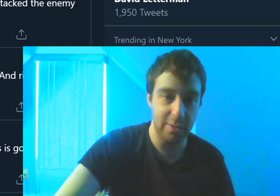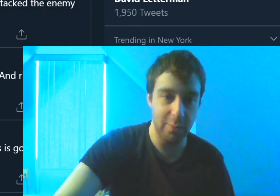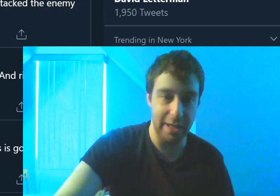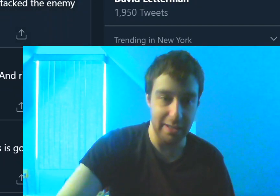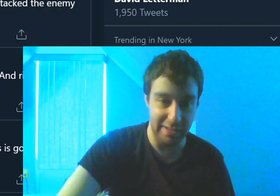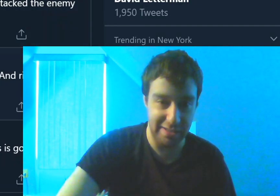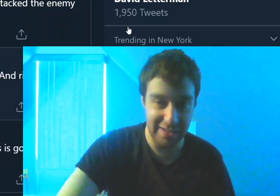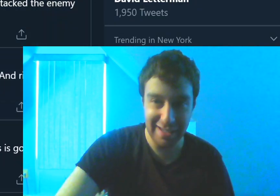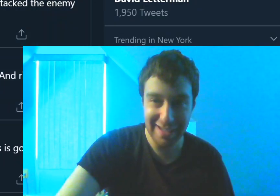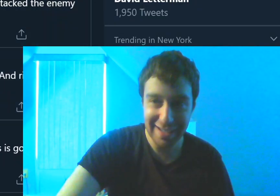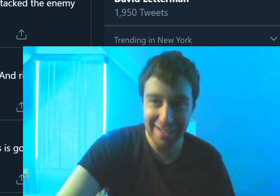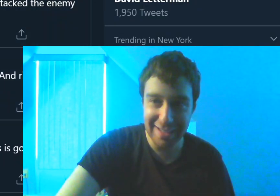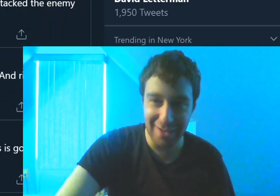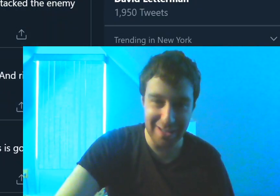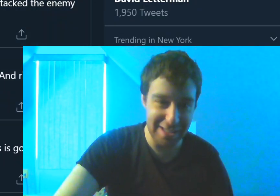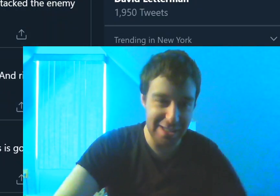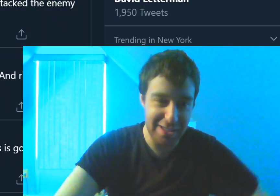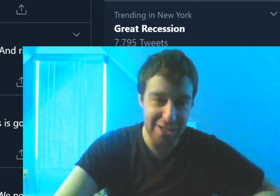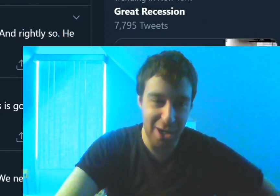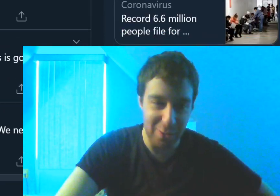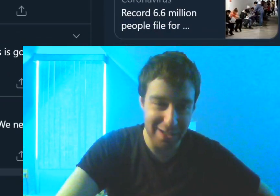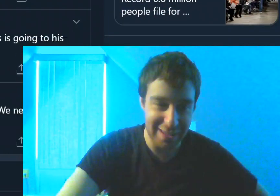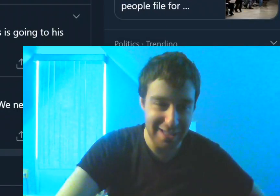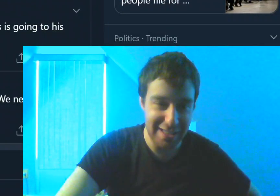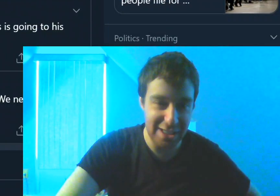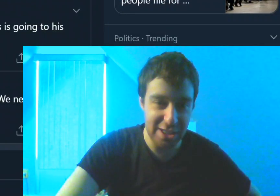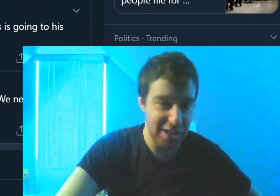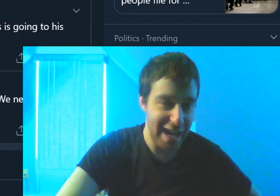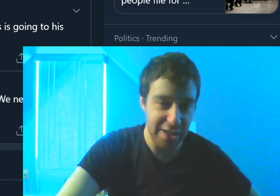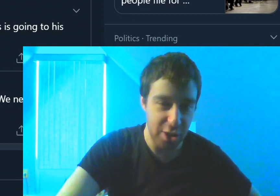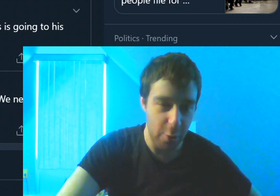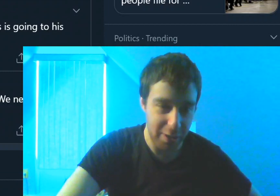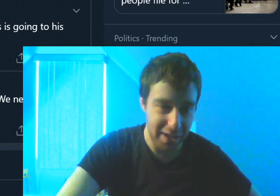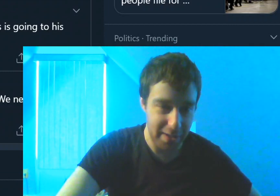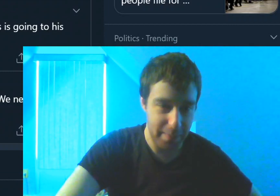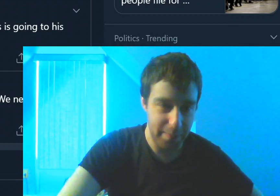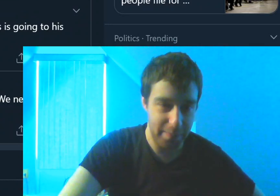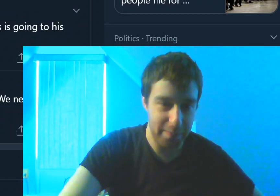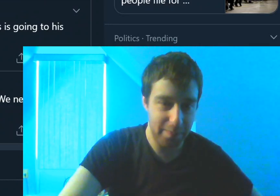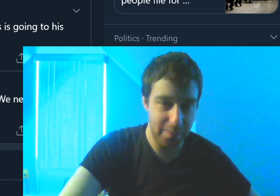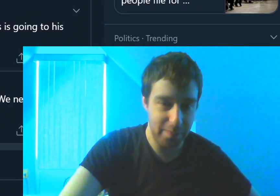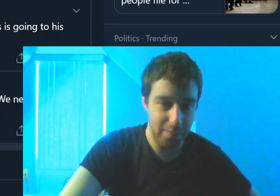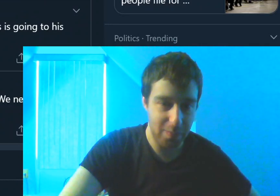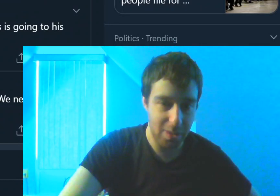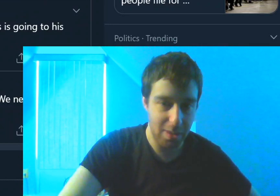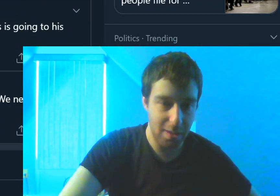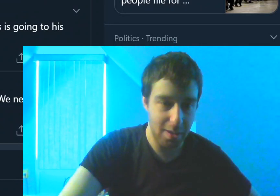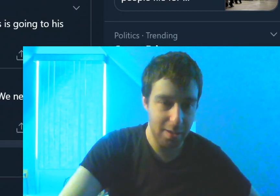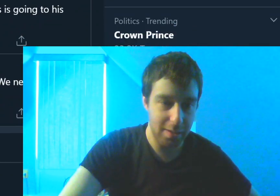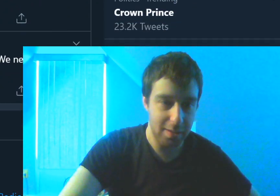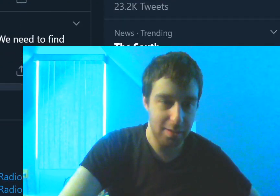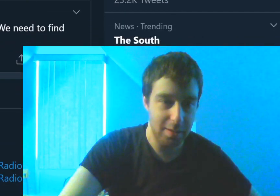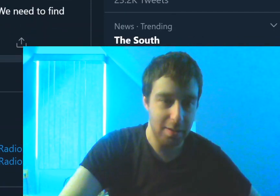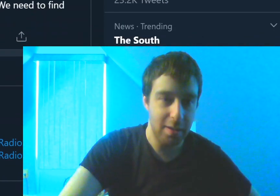Alright, so look at this. This is just a joke. This is just a joke.